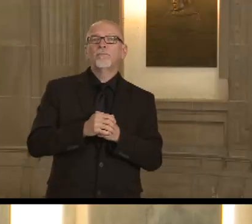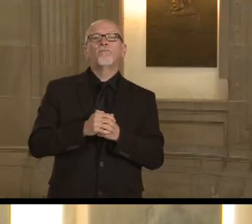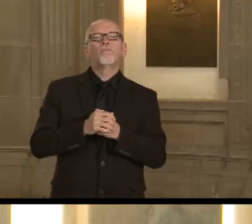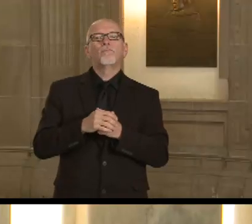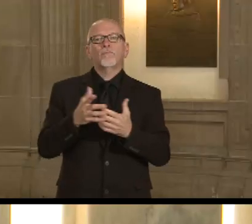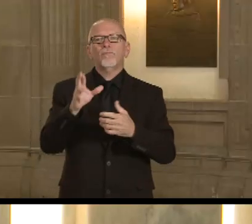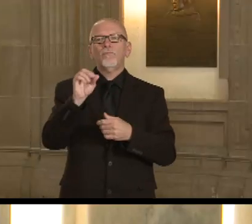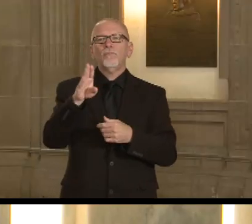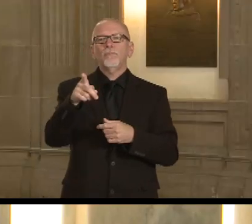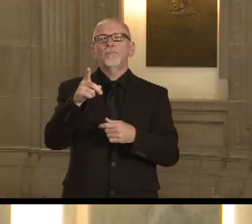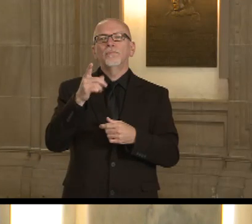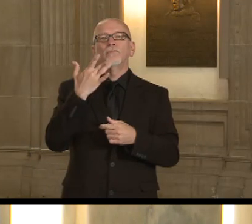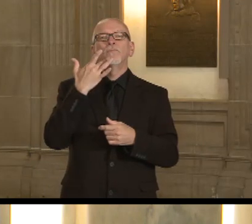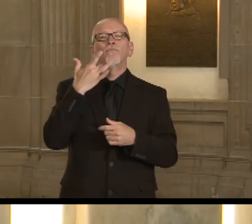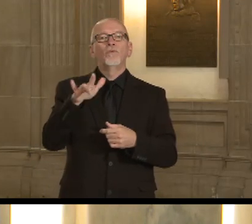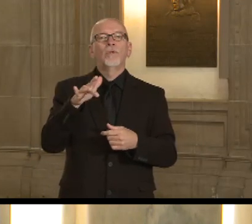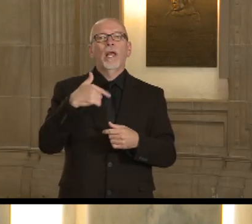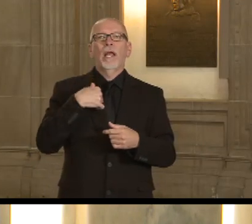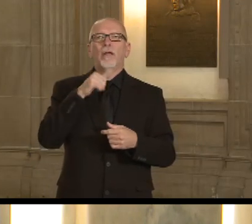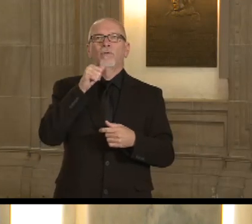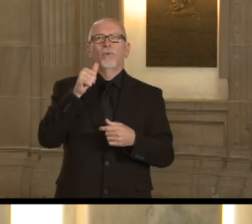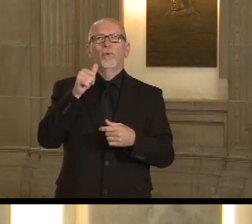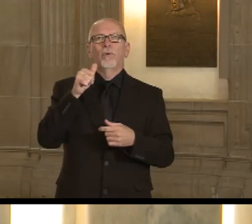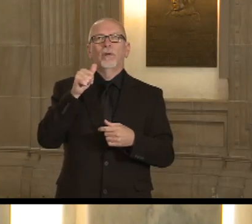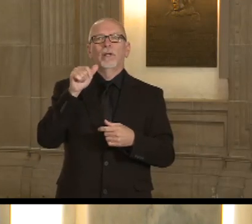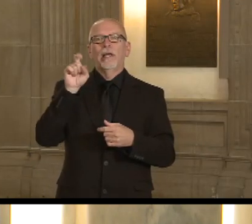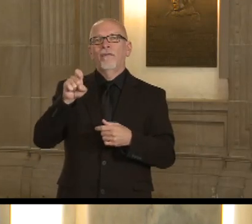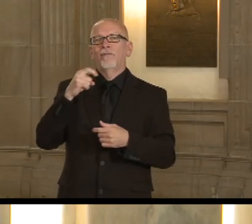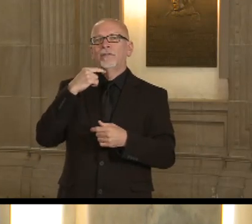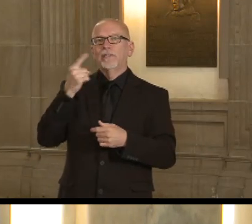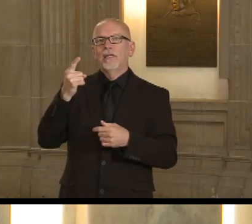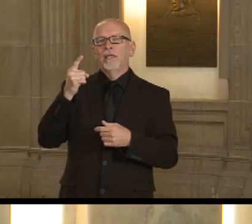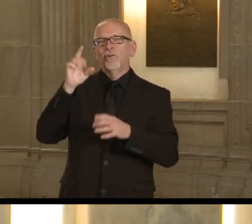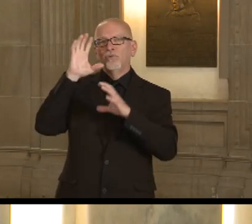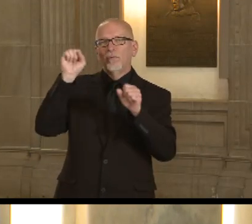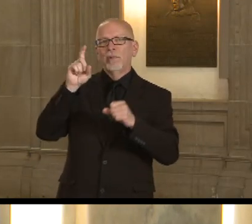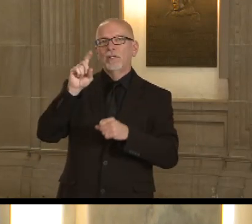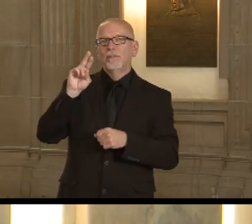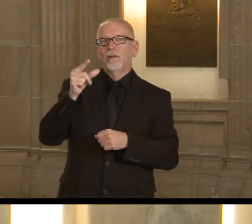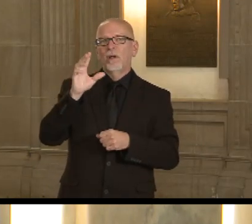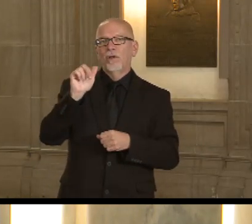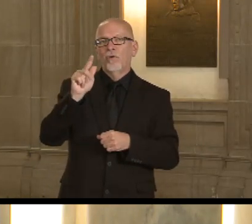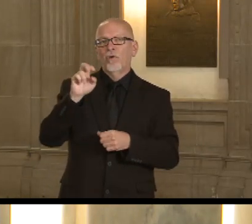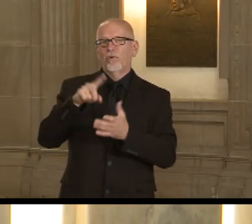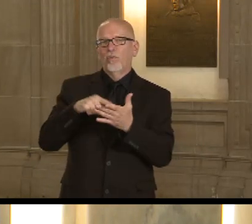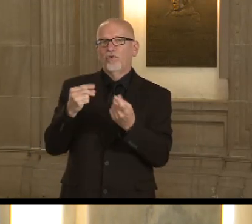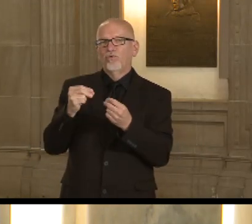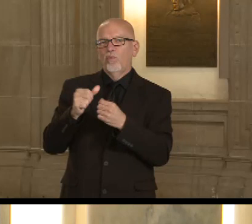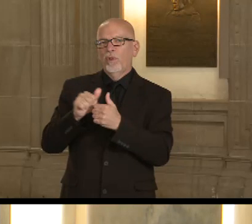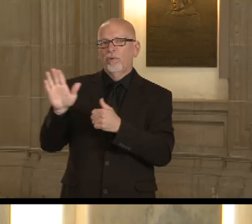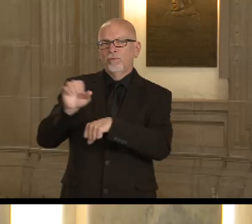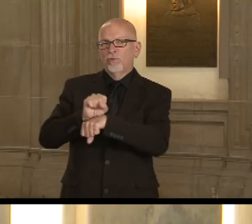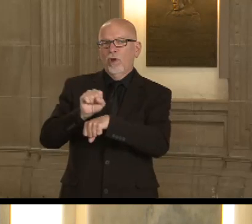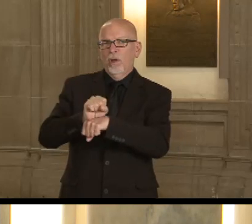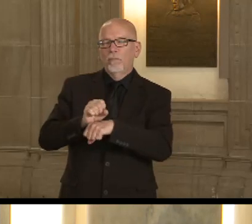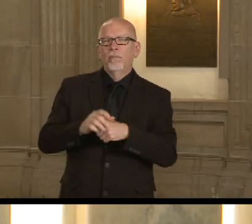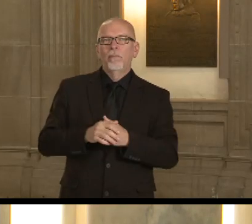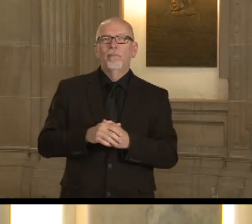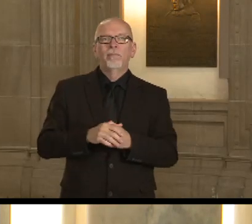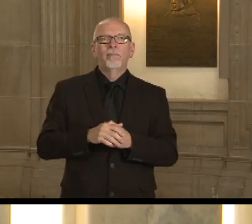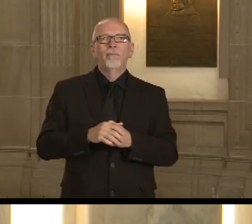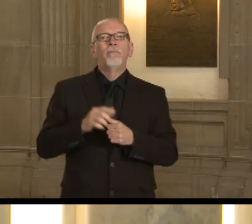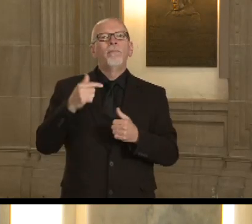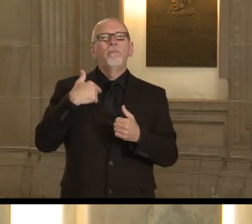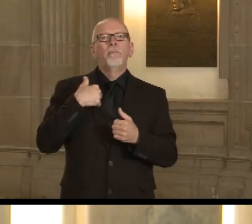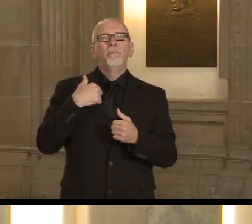Well, Rob, fortunately, I don't have to tell Superintendent Doug Carter what to do on this front.